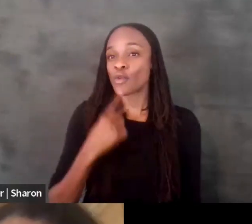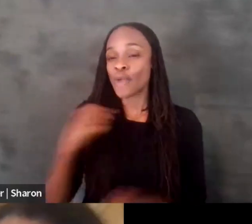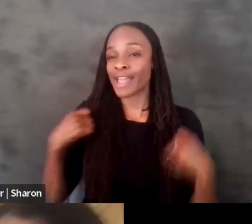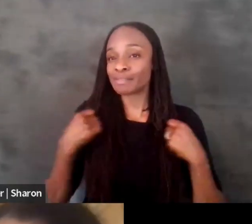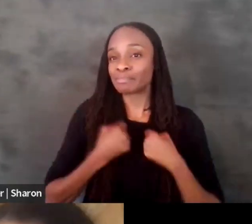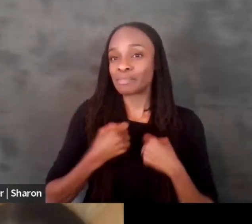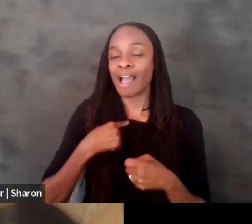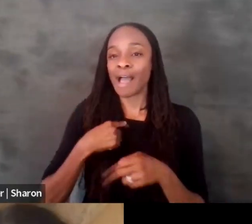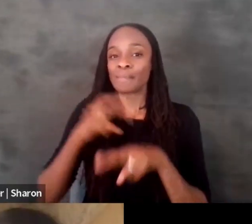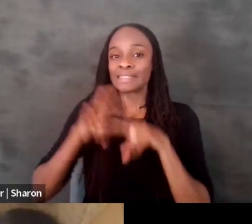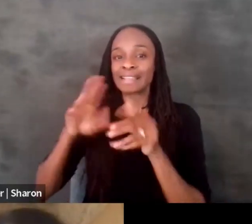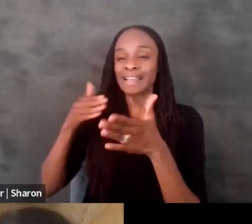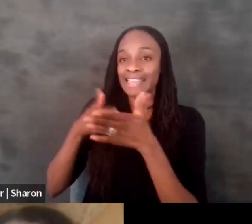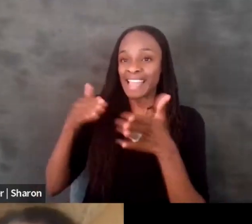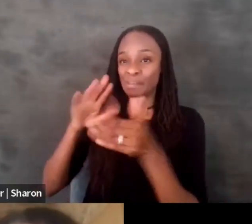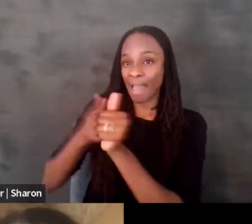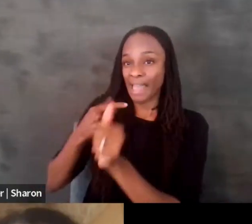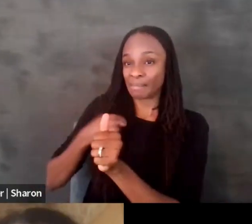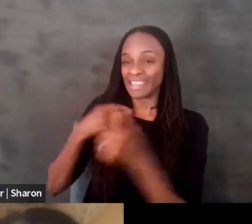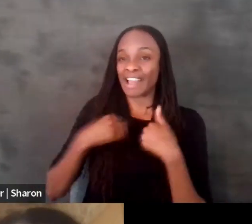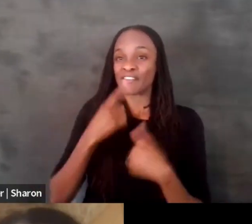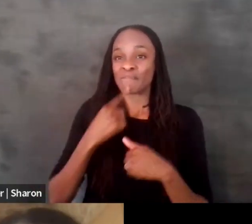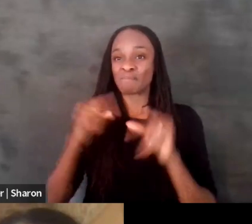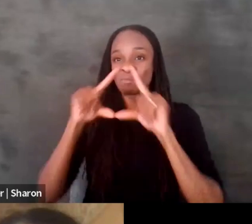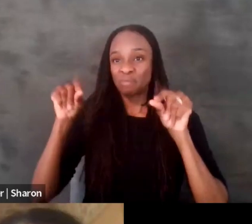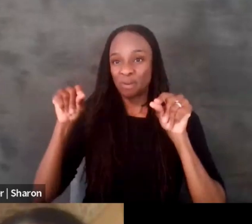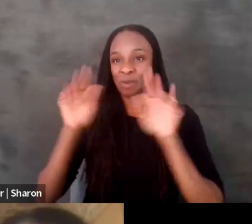and sitting against a brick wall.